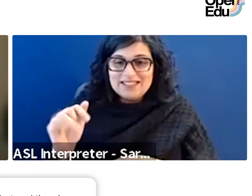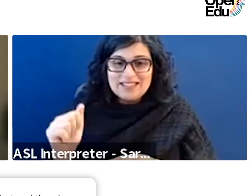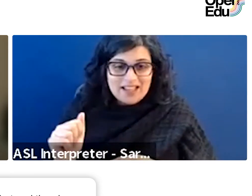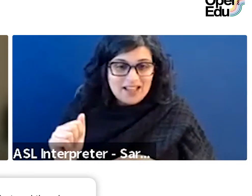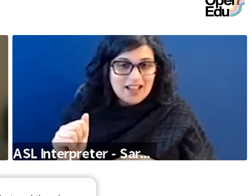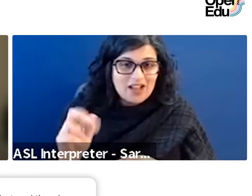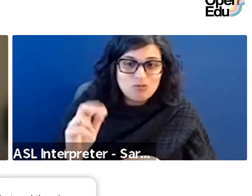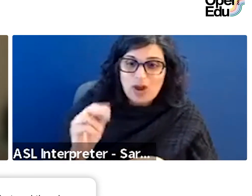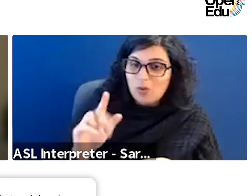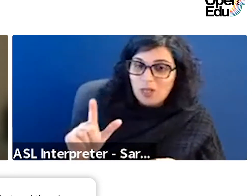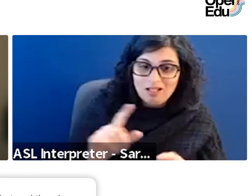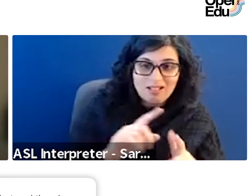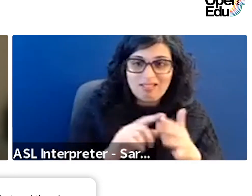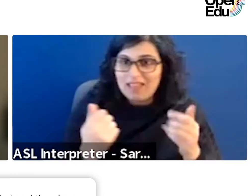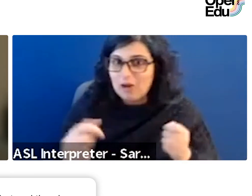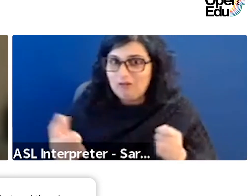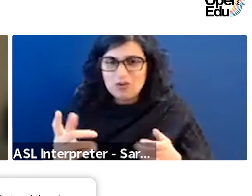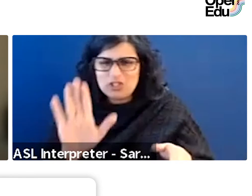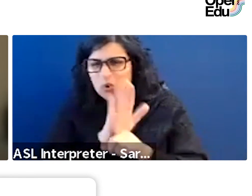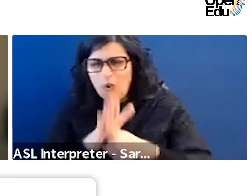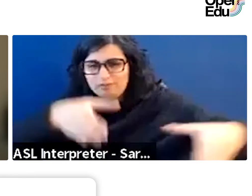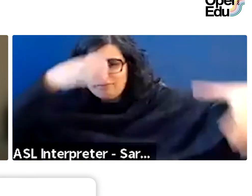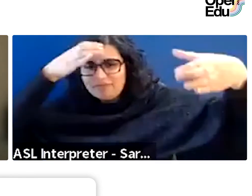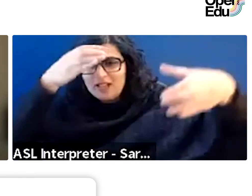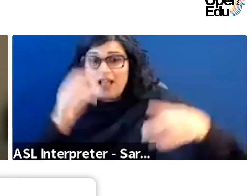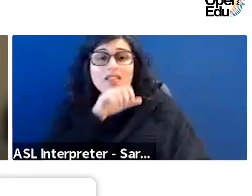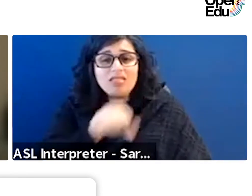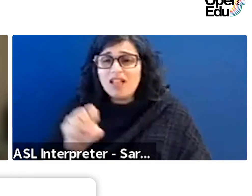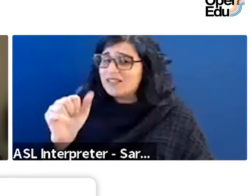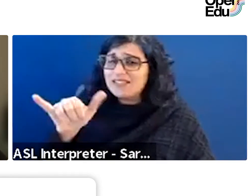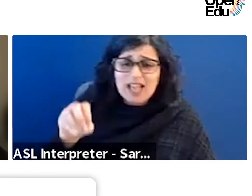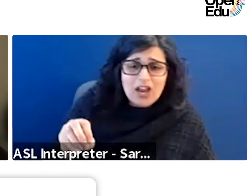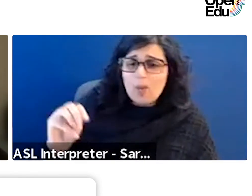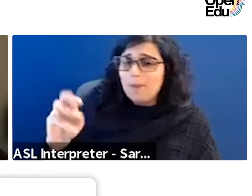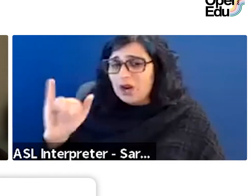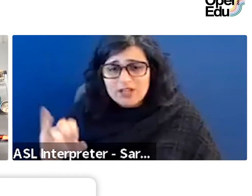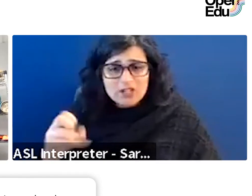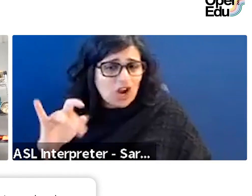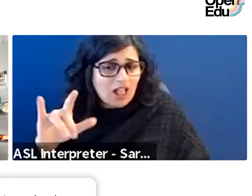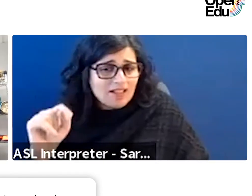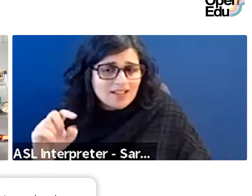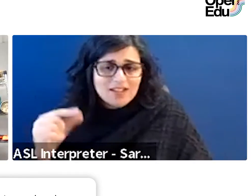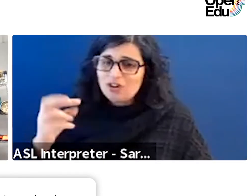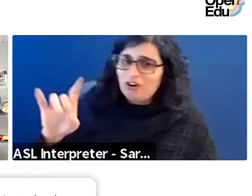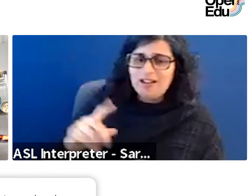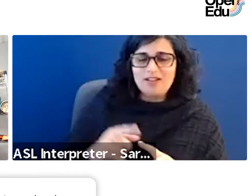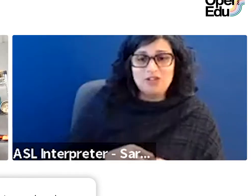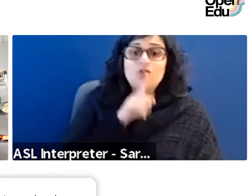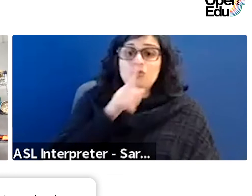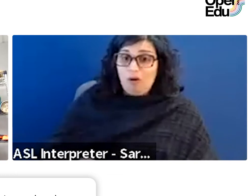and then I'd love to hear also from Sayo and Gordon, Mary and Charlotte. Yeah, I'd love to go ahead and